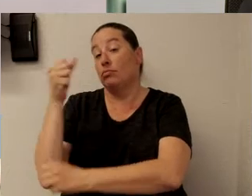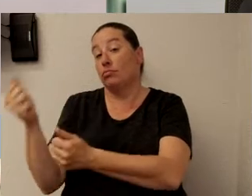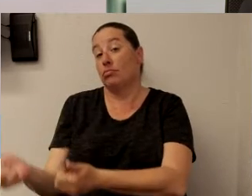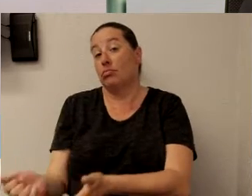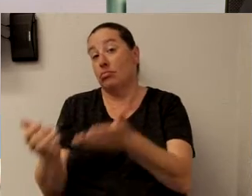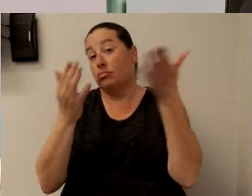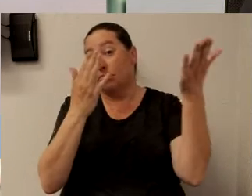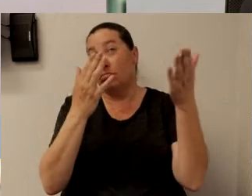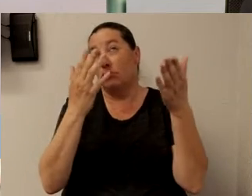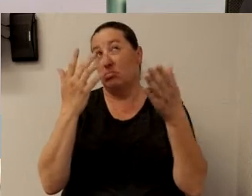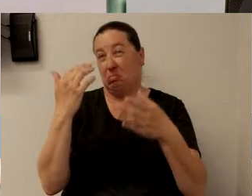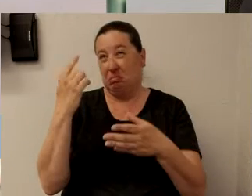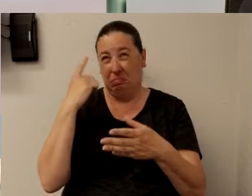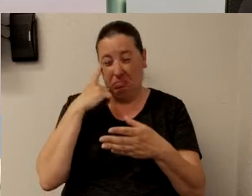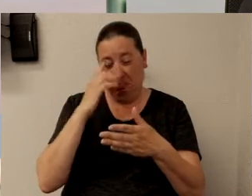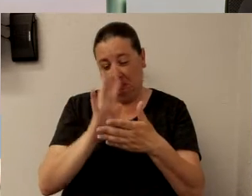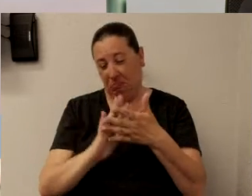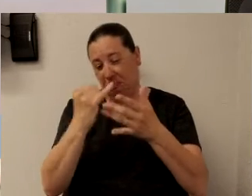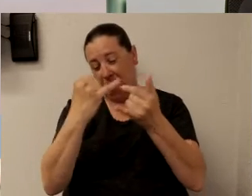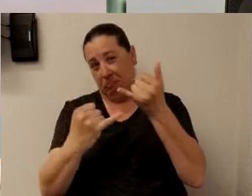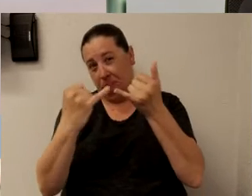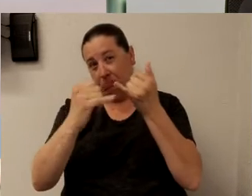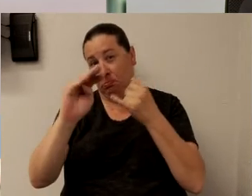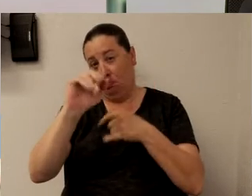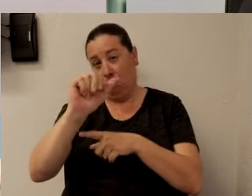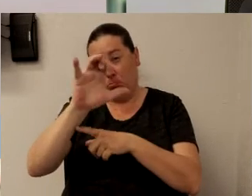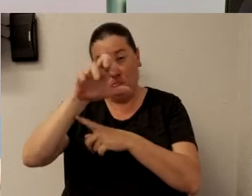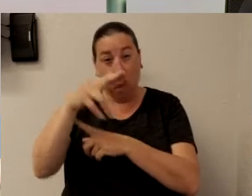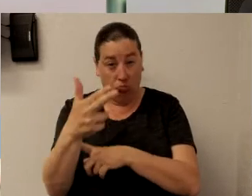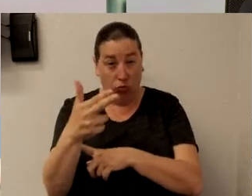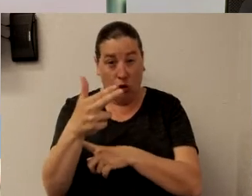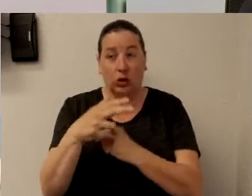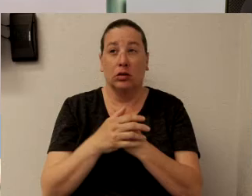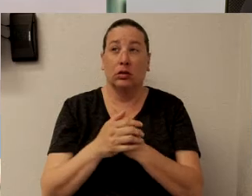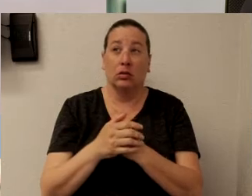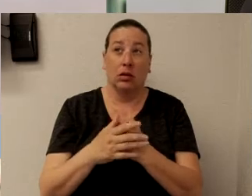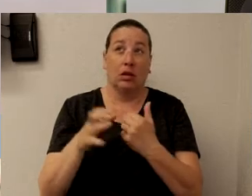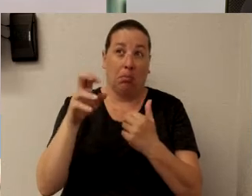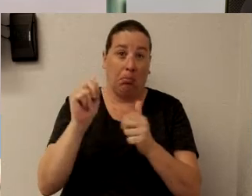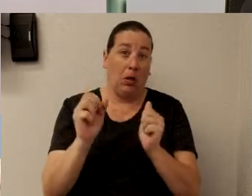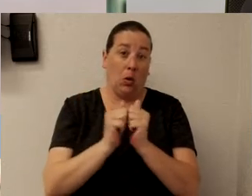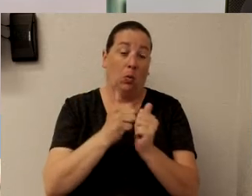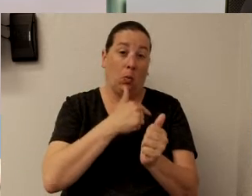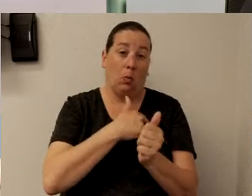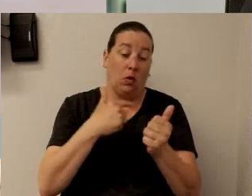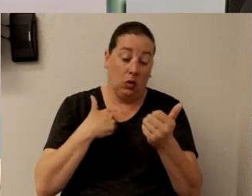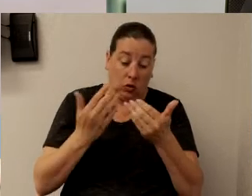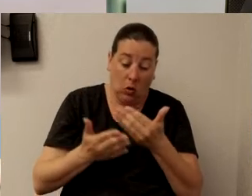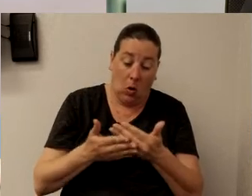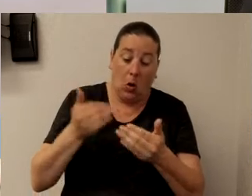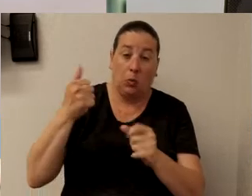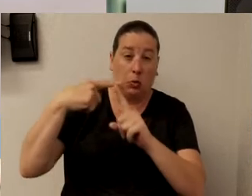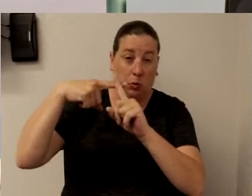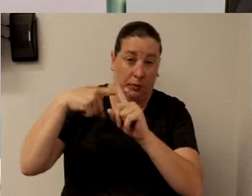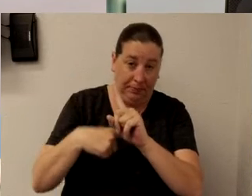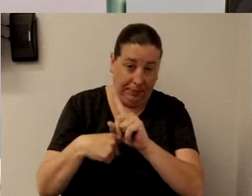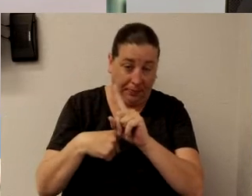in kind of late March, that has been with us almost a month and was